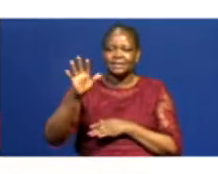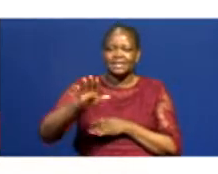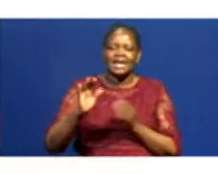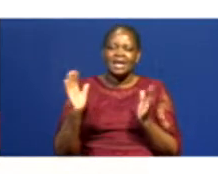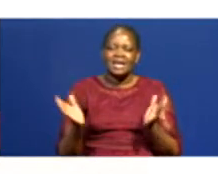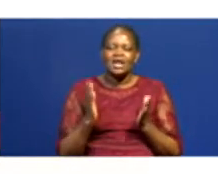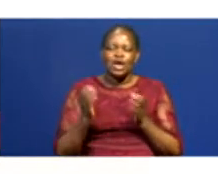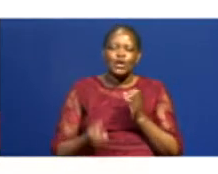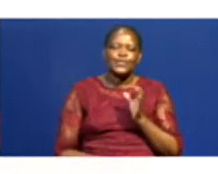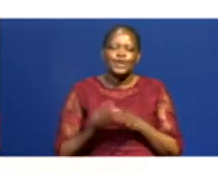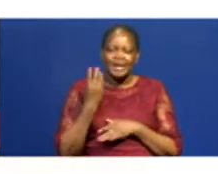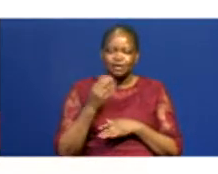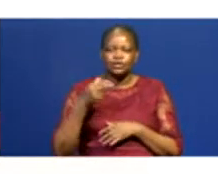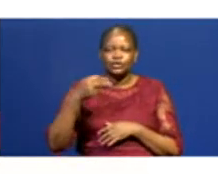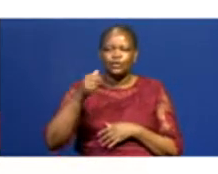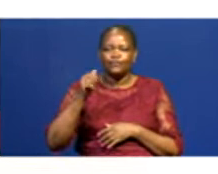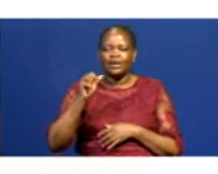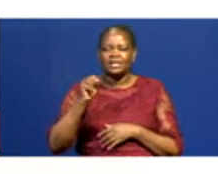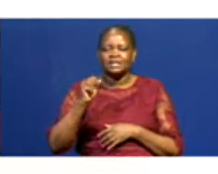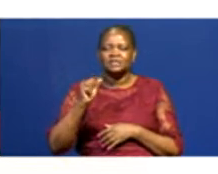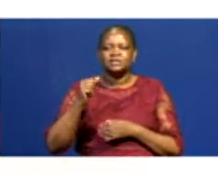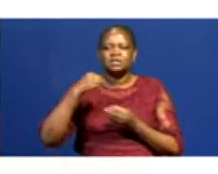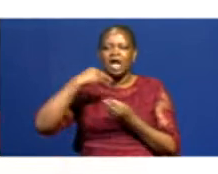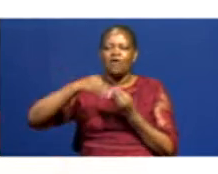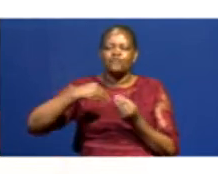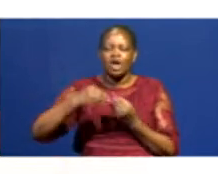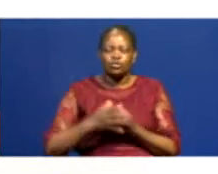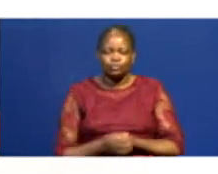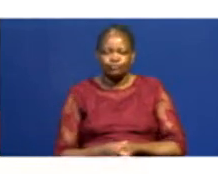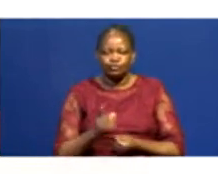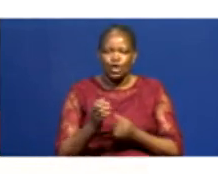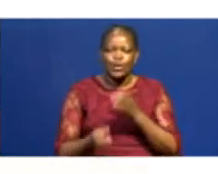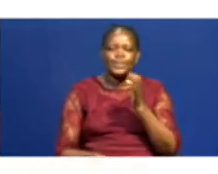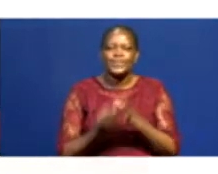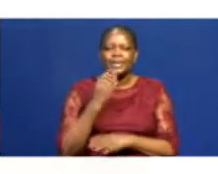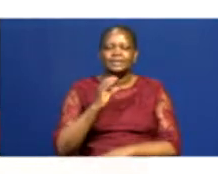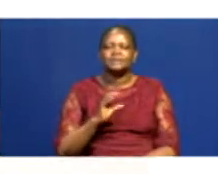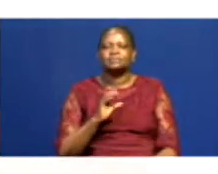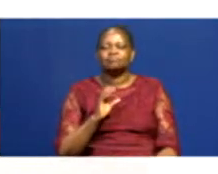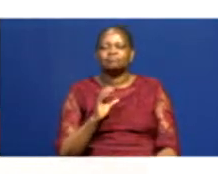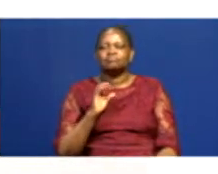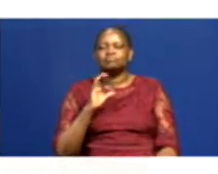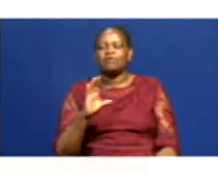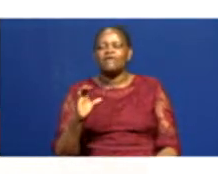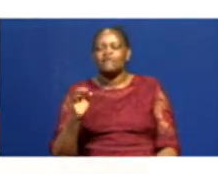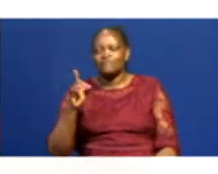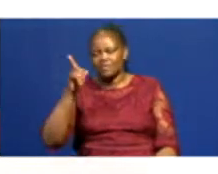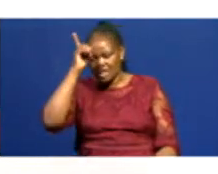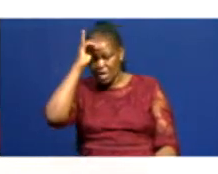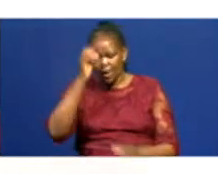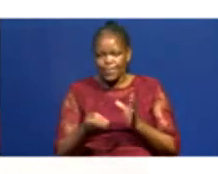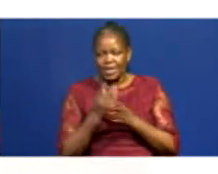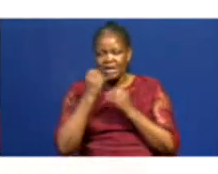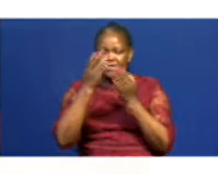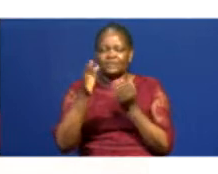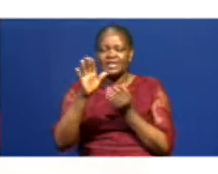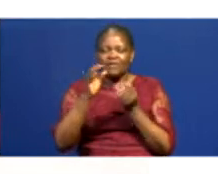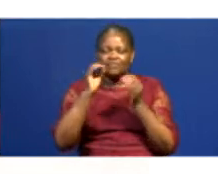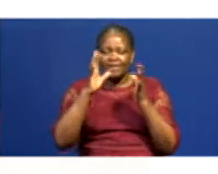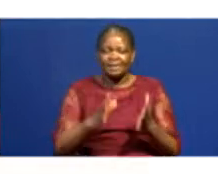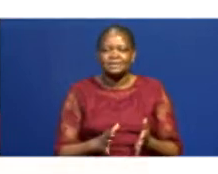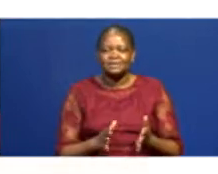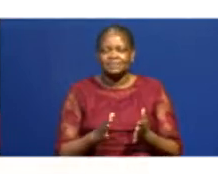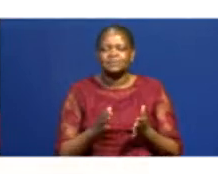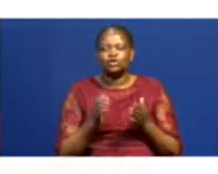encourage production of Hass avocados. The processor being set up by CC Village Produce is expected to offer area farmers an